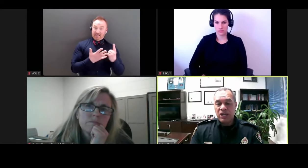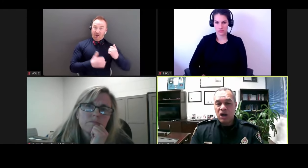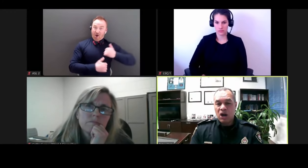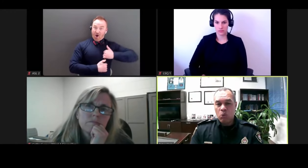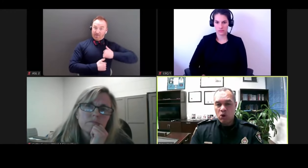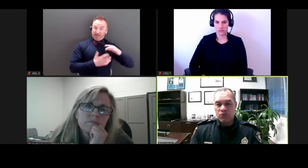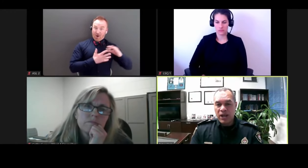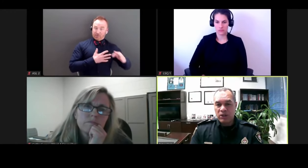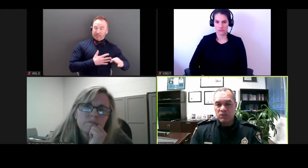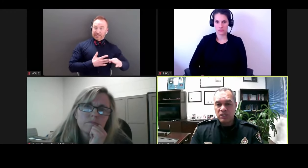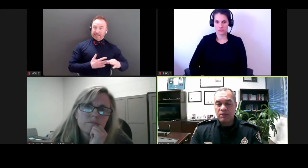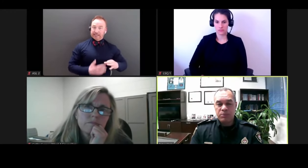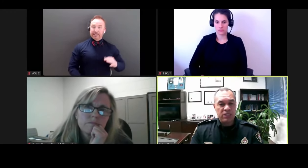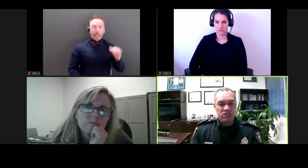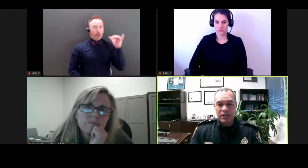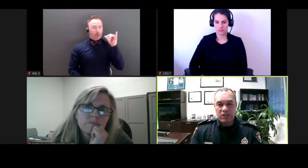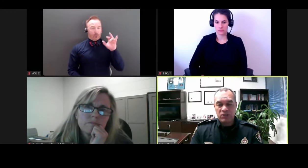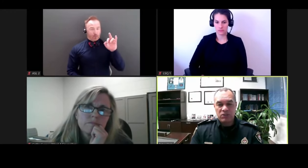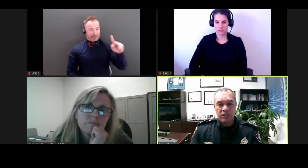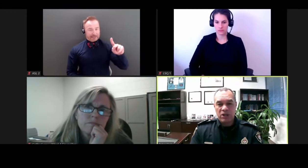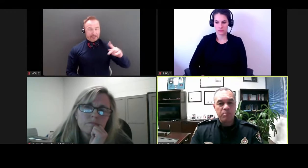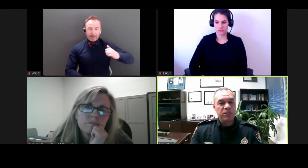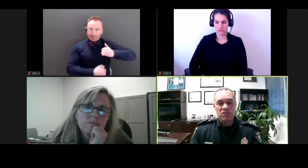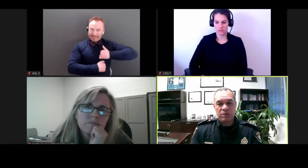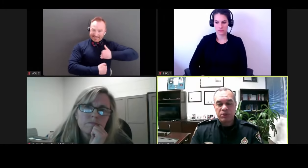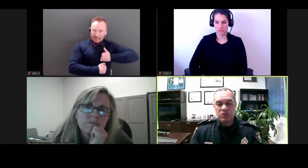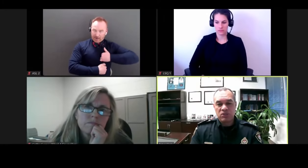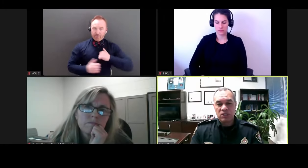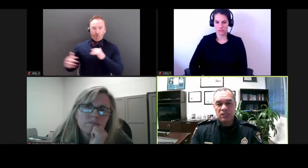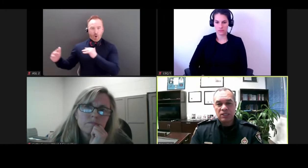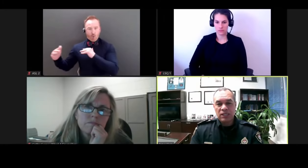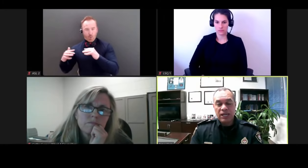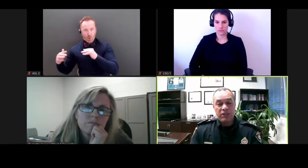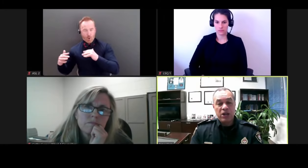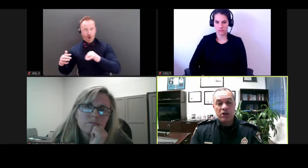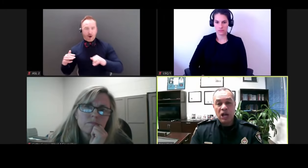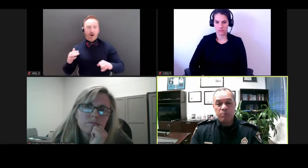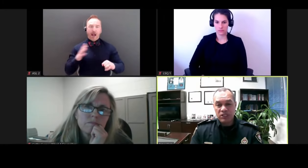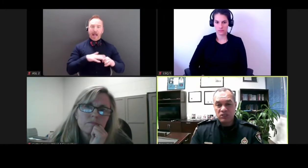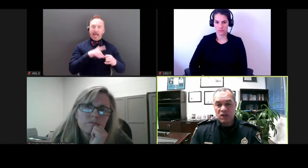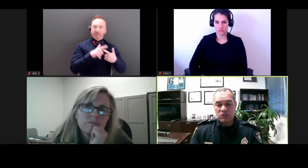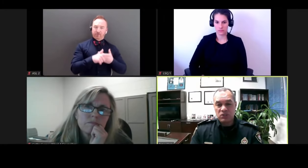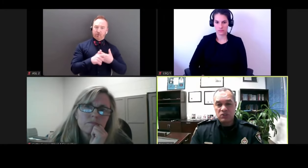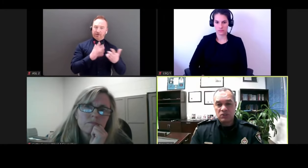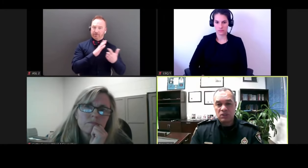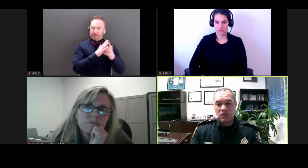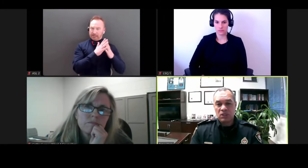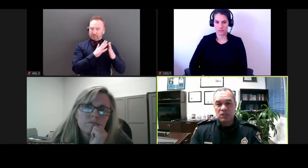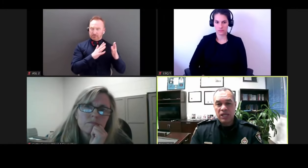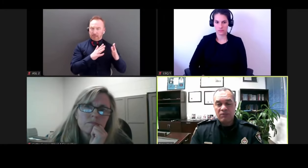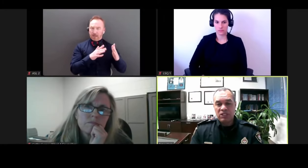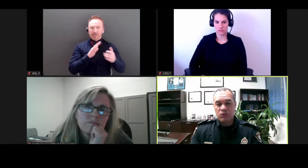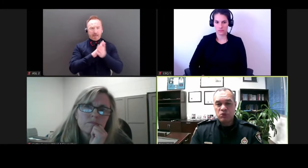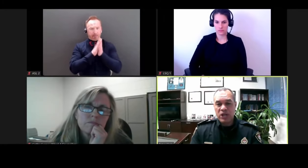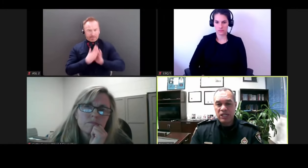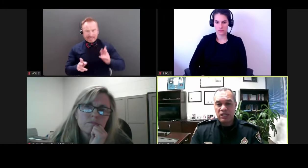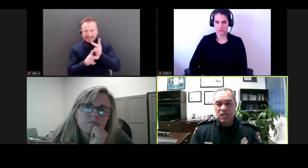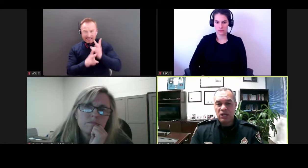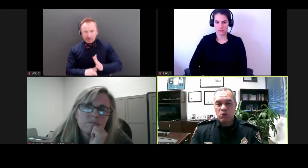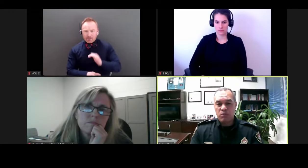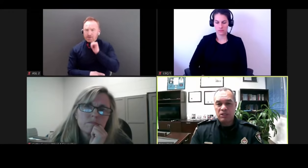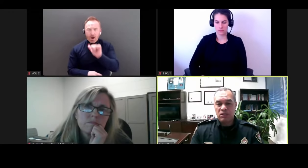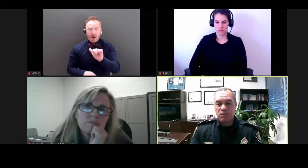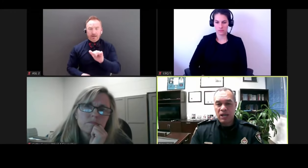Military are war fighters and peacemakers. They are not peacekeepers and they are not police officers. They have a different training